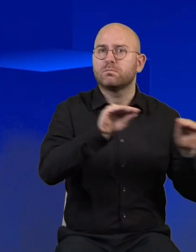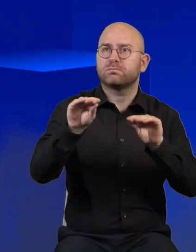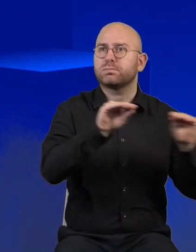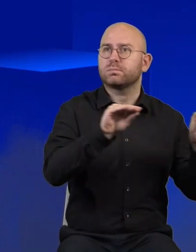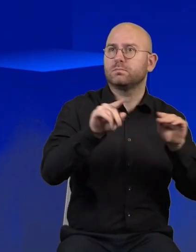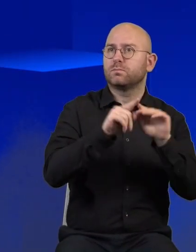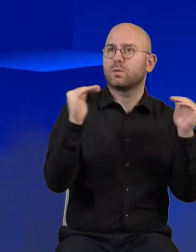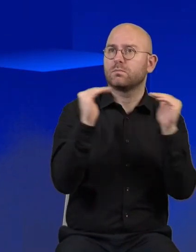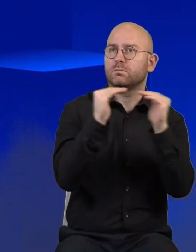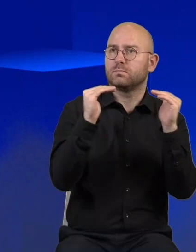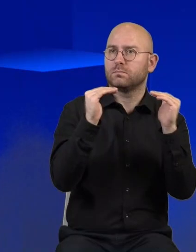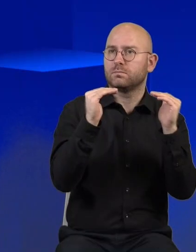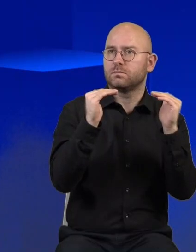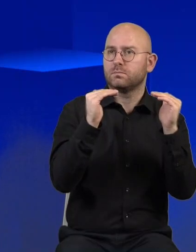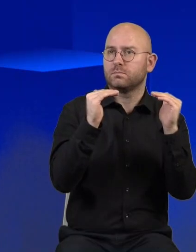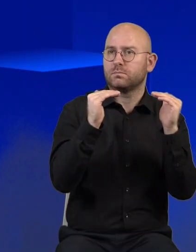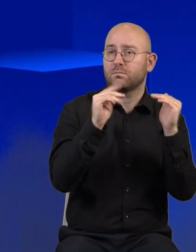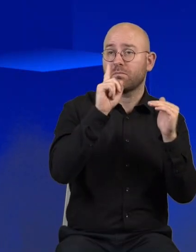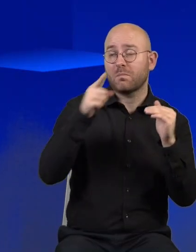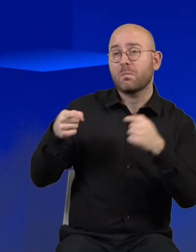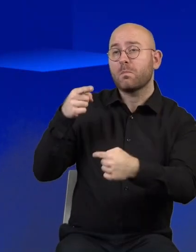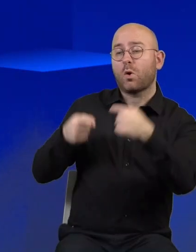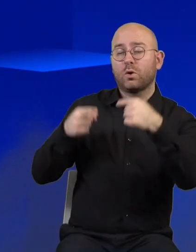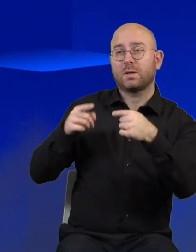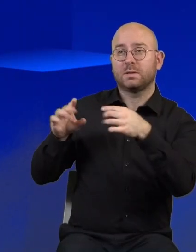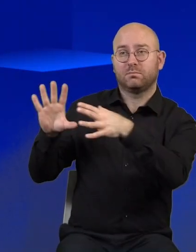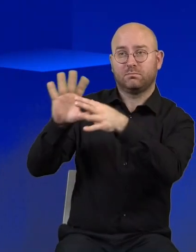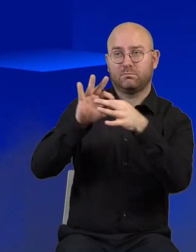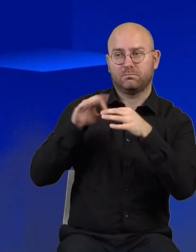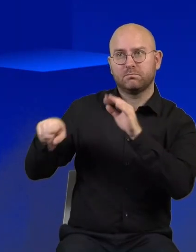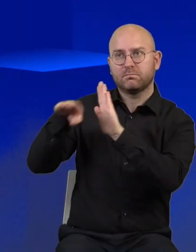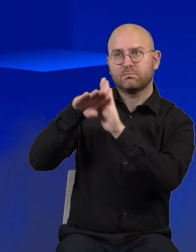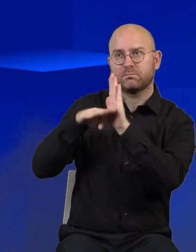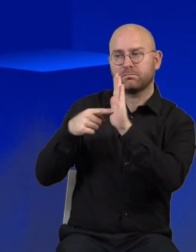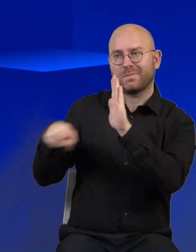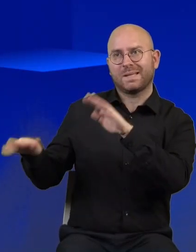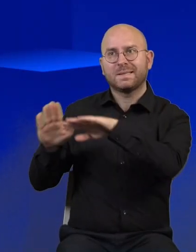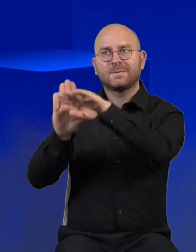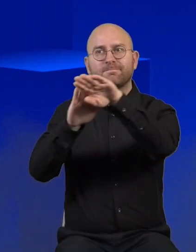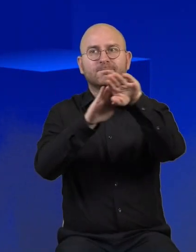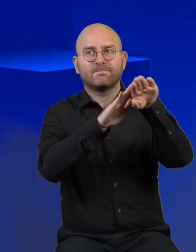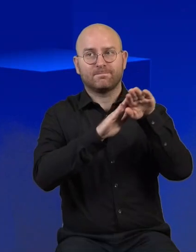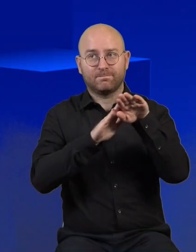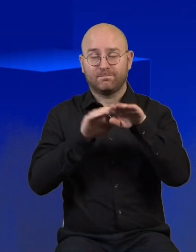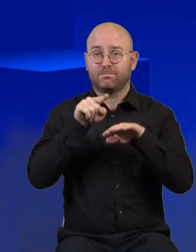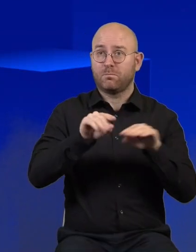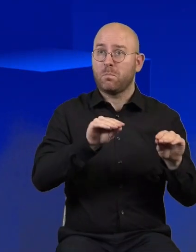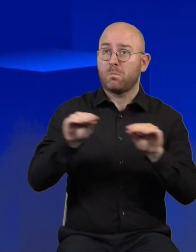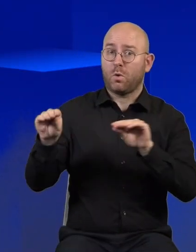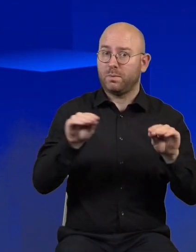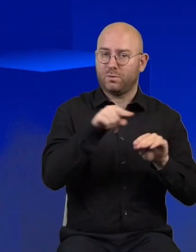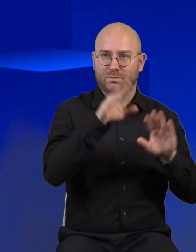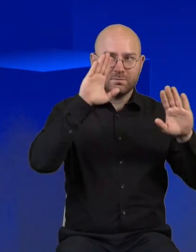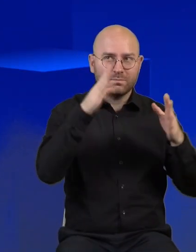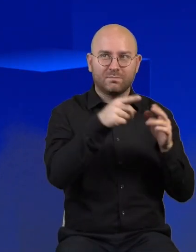that it is a priority, investments in zero-emission transport and in sustainable transport, and